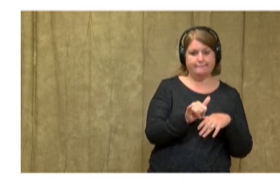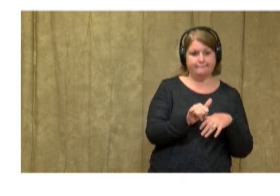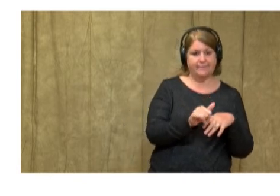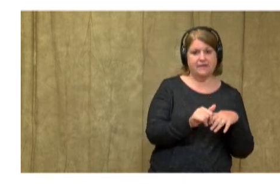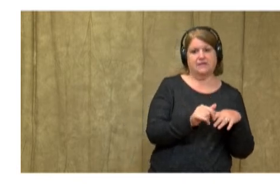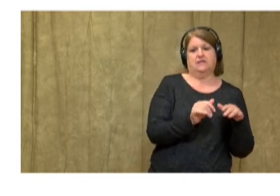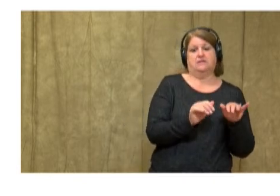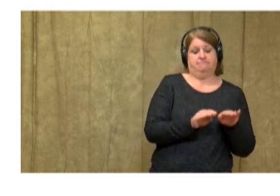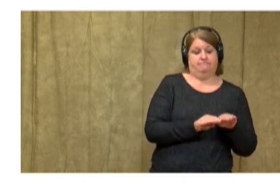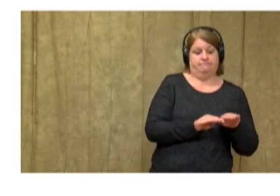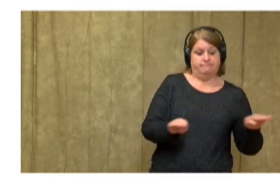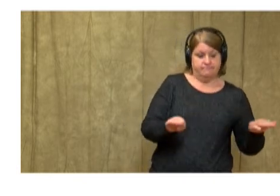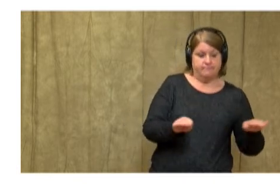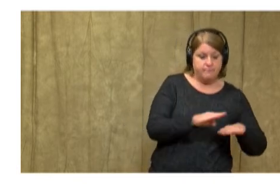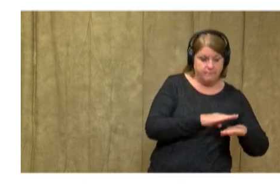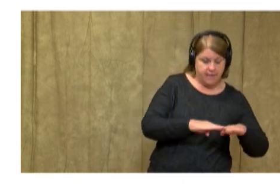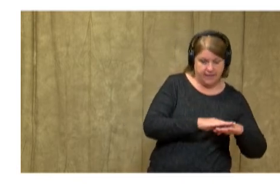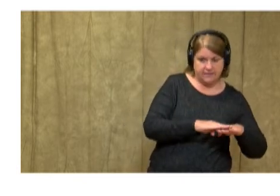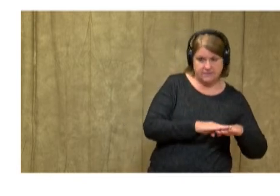these